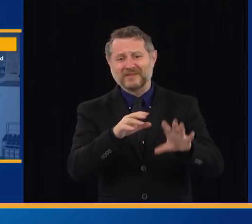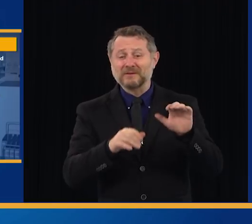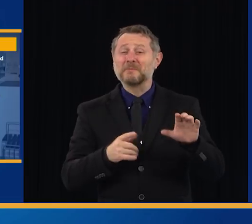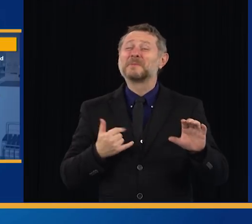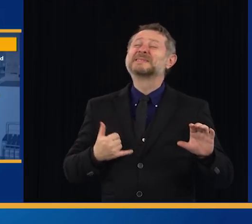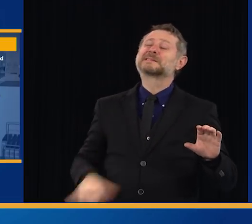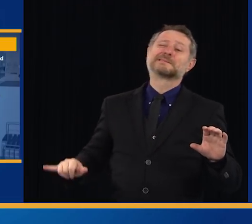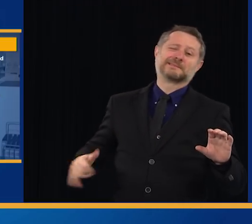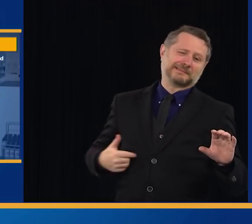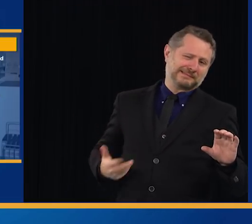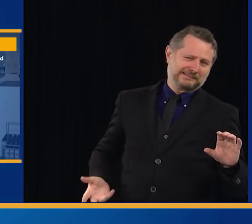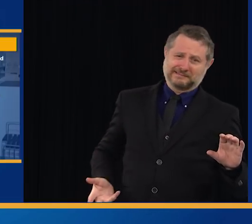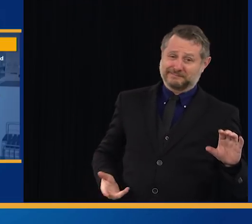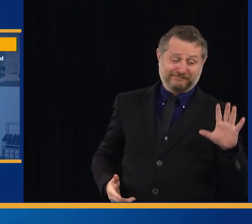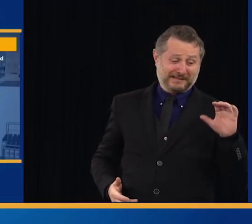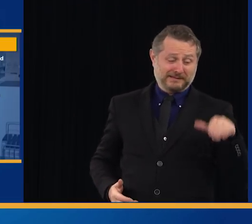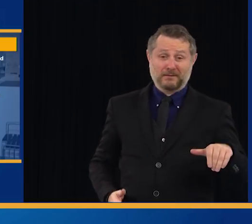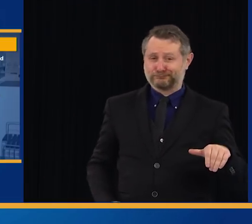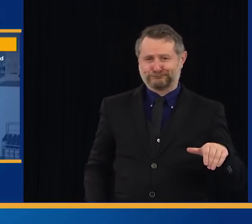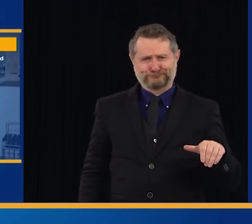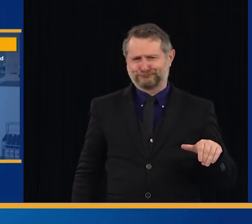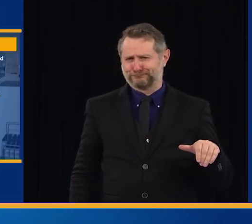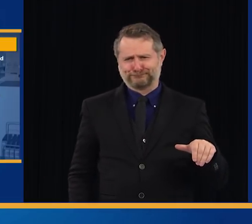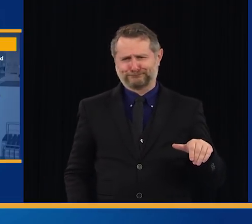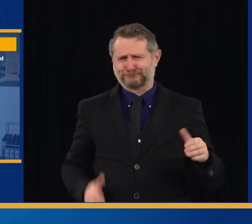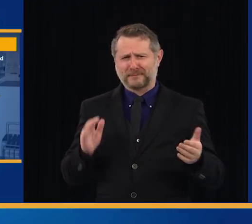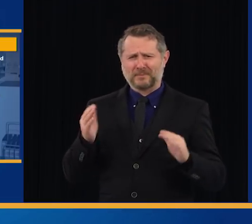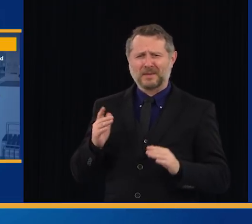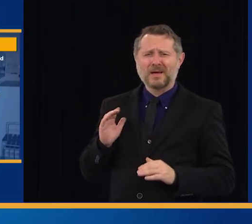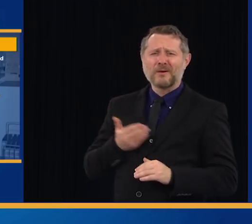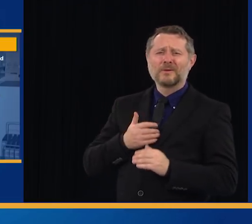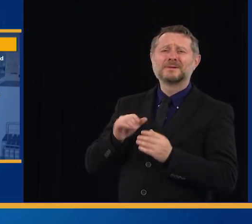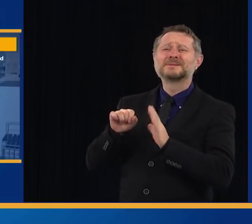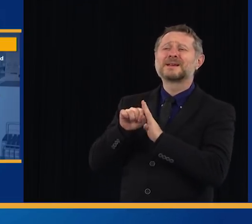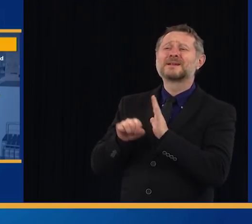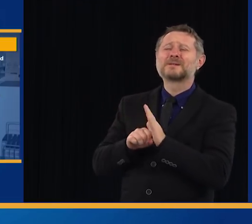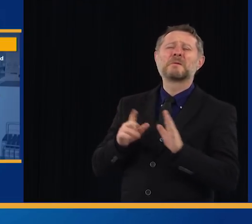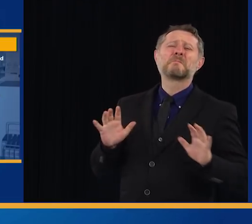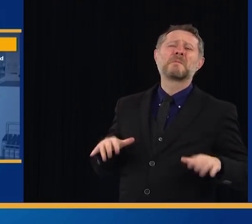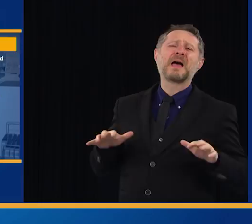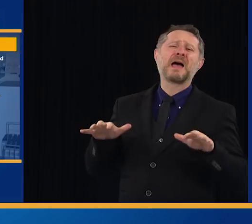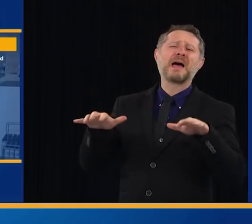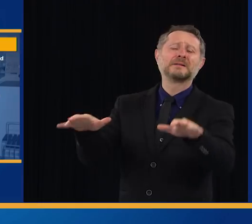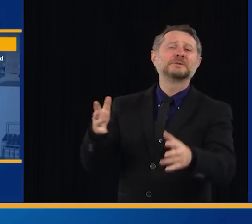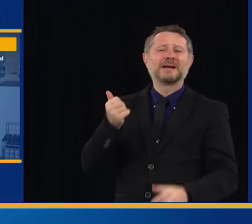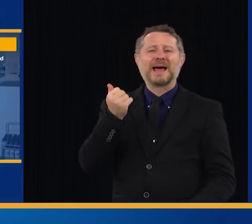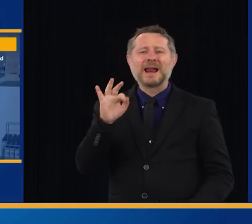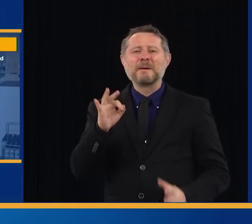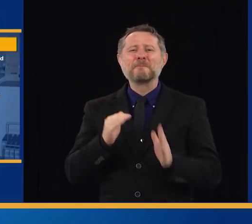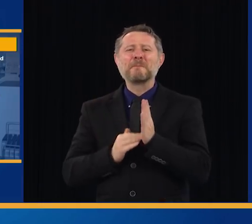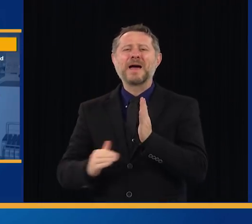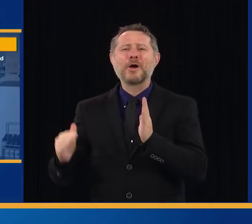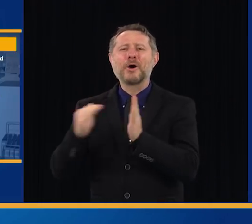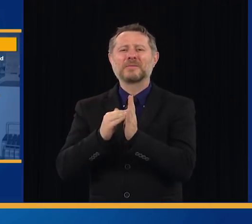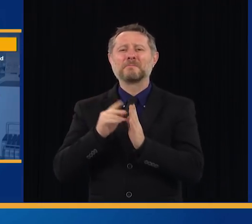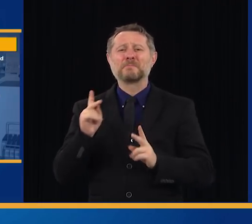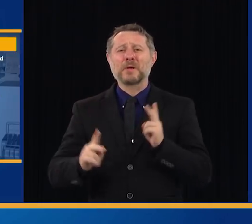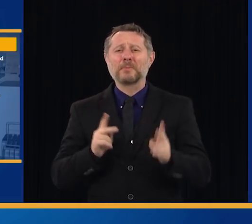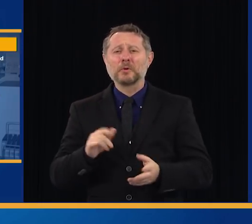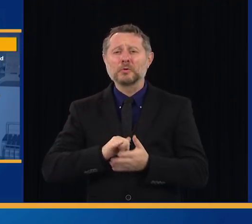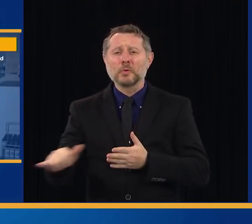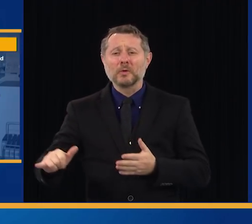of 500,000 tests in 1 month, and then you compare it to the fact that you have 19 million people in the state, you have 9 million workers,